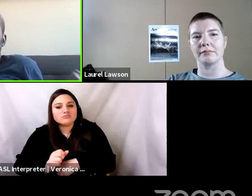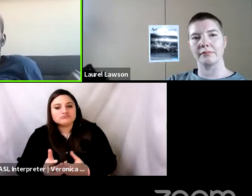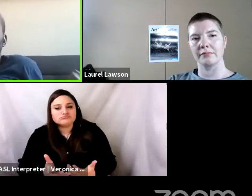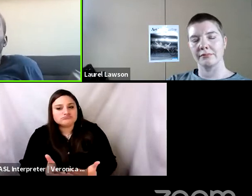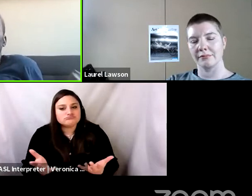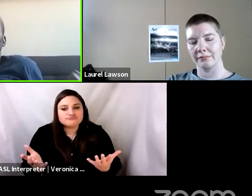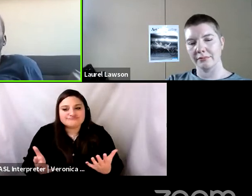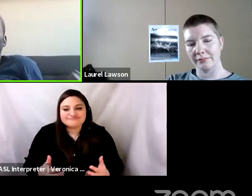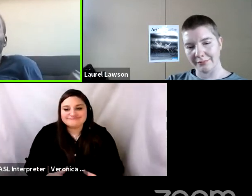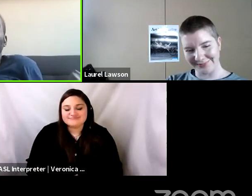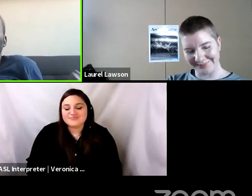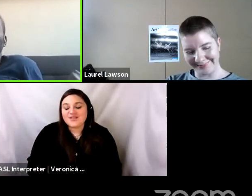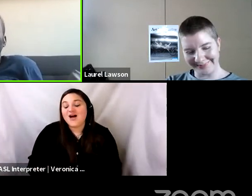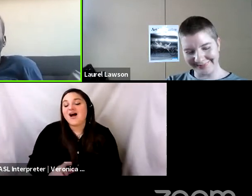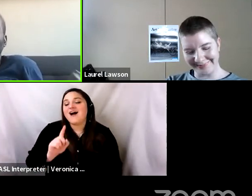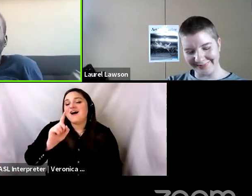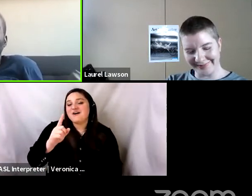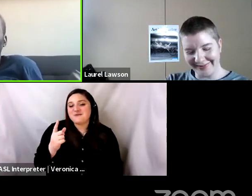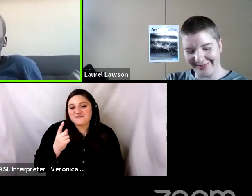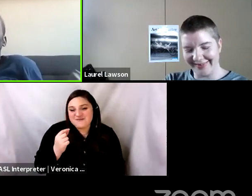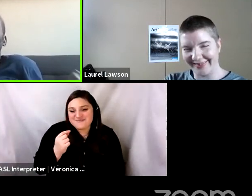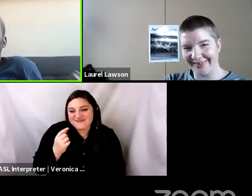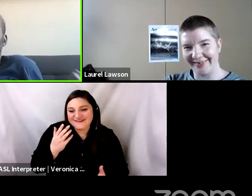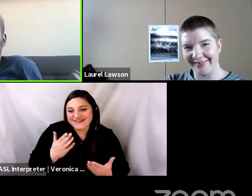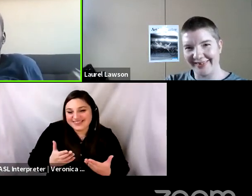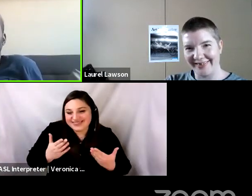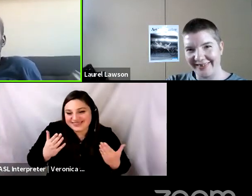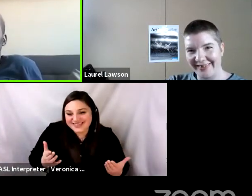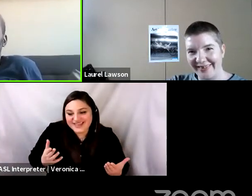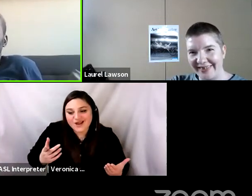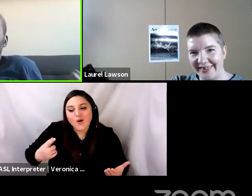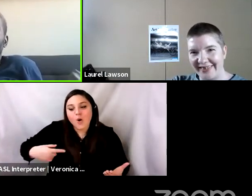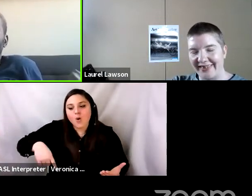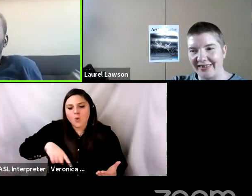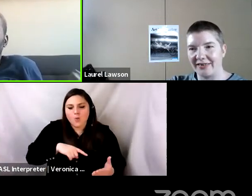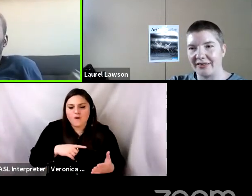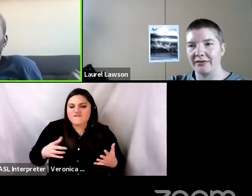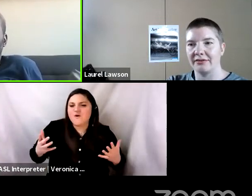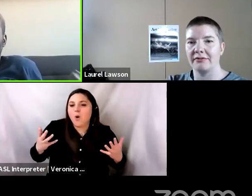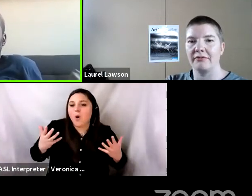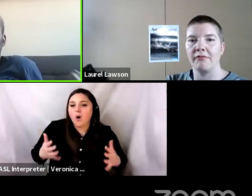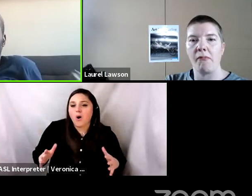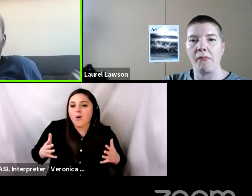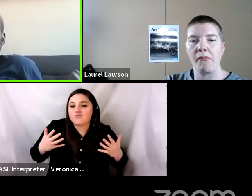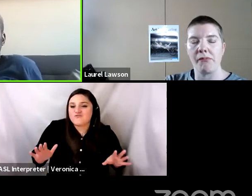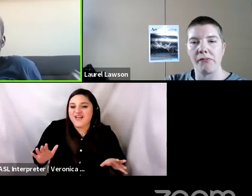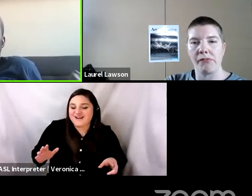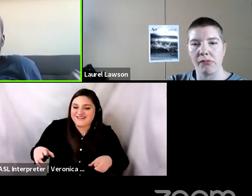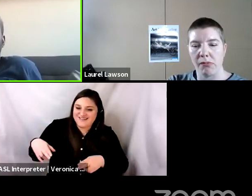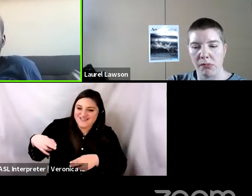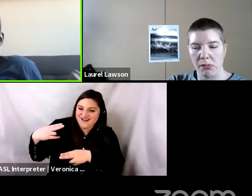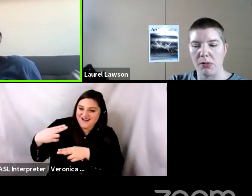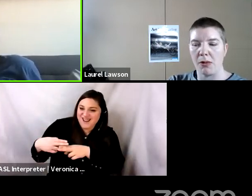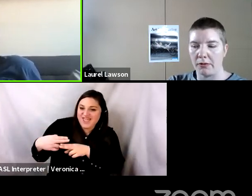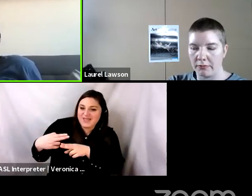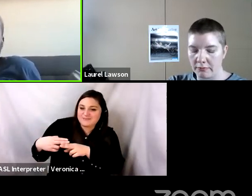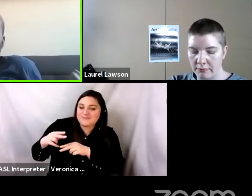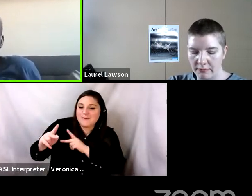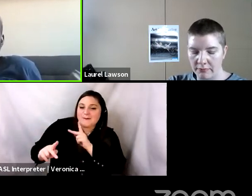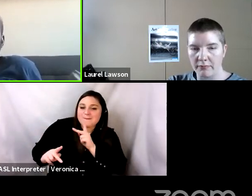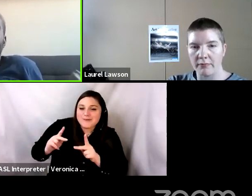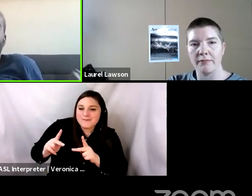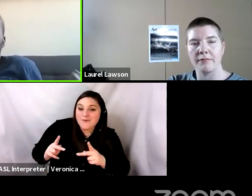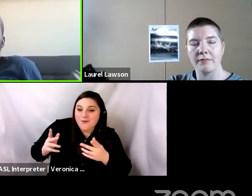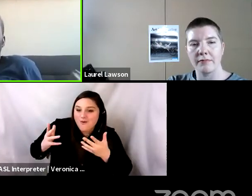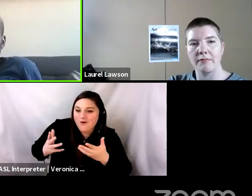This is also Jerron. We have already named some, so we've already been naming it, so it's